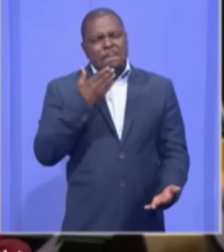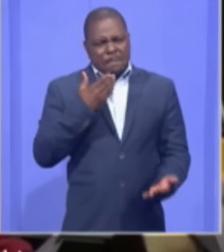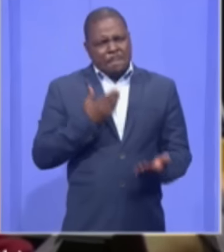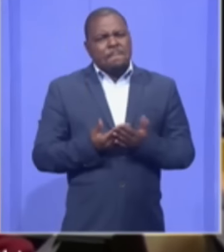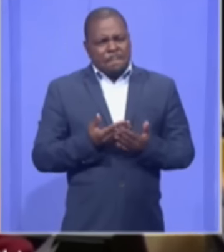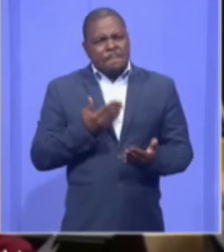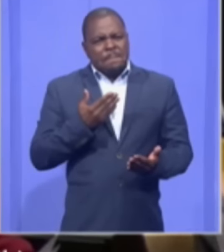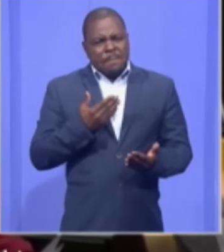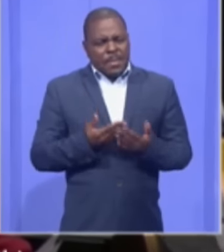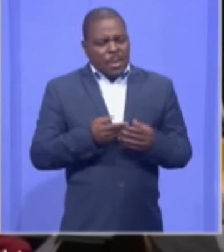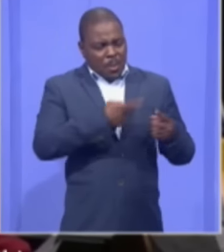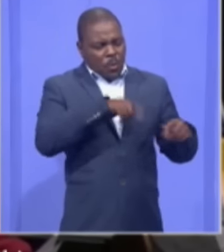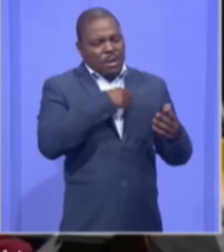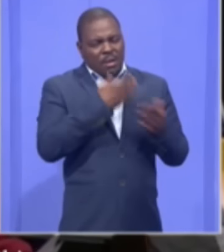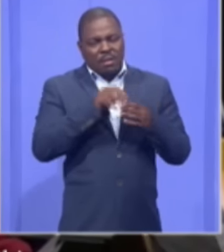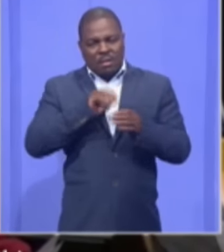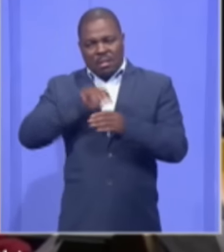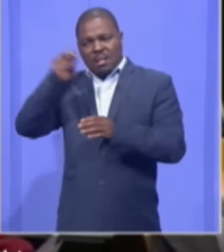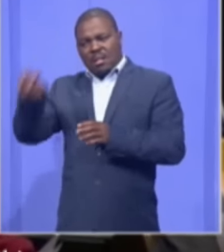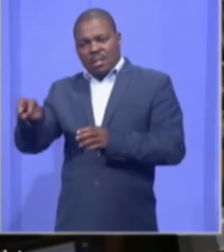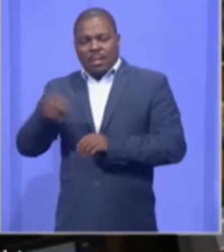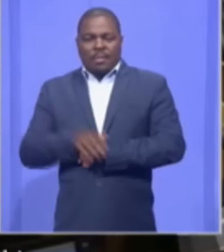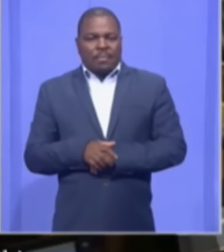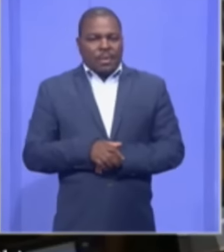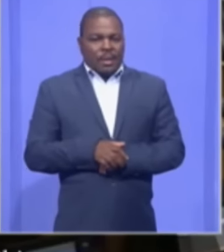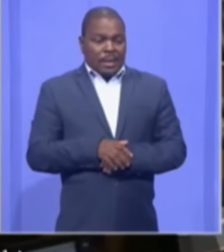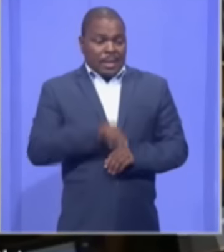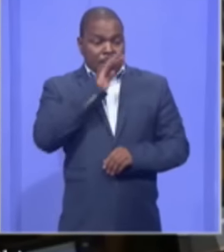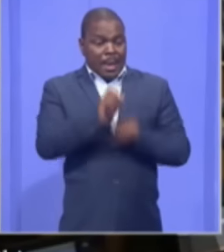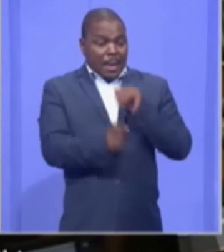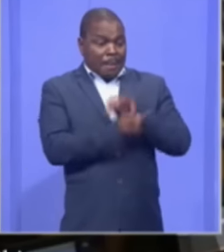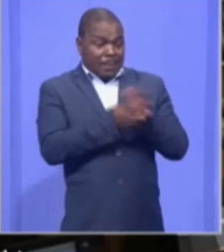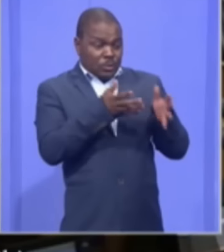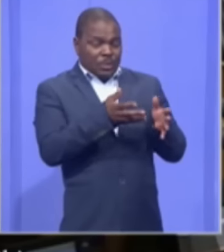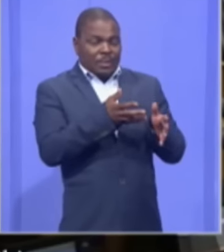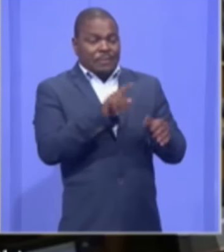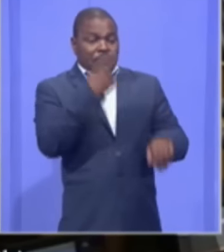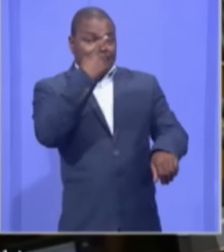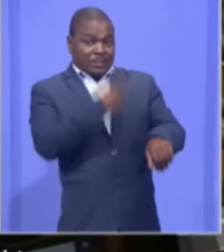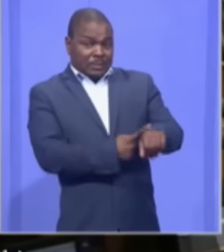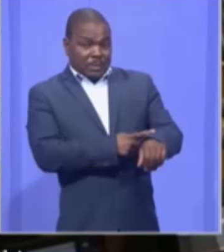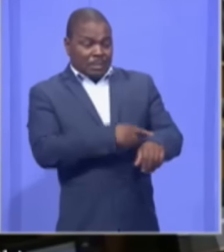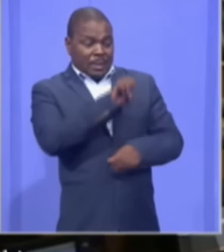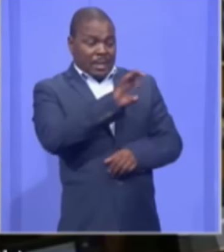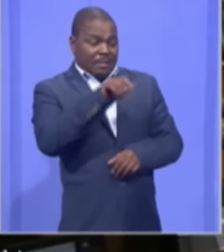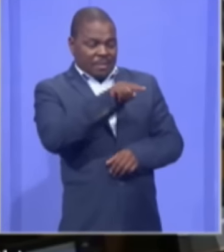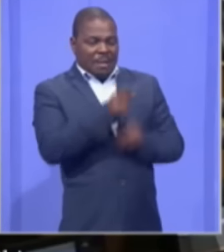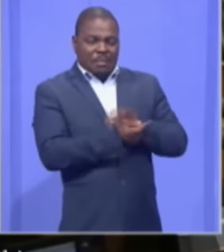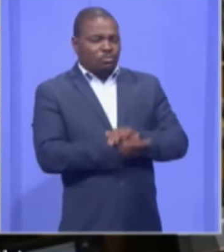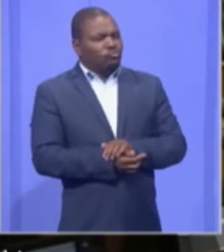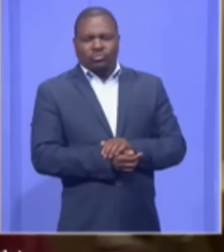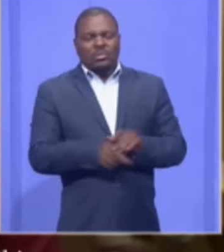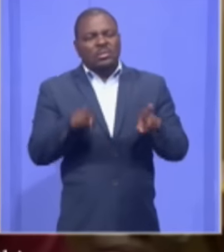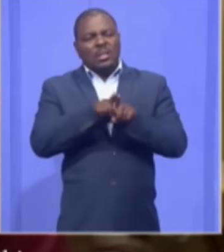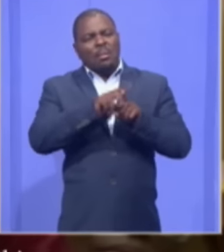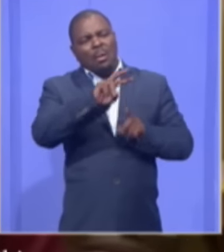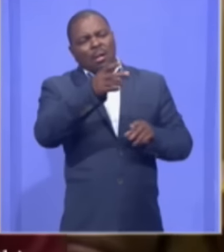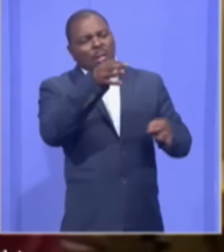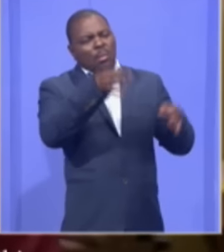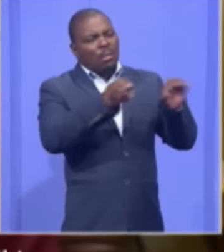kgonagala ke ra le tsonang le a tshone o diragala ka mo kokong la EFF le ka kwa makokong a